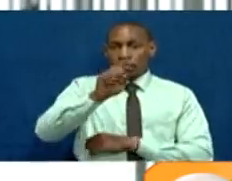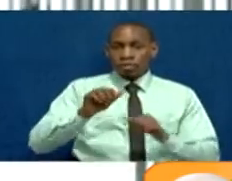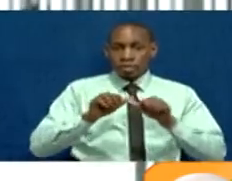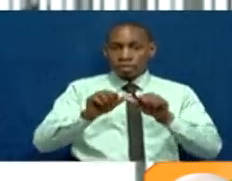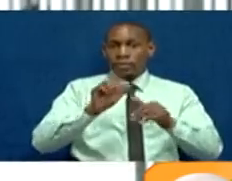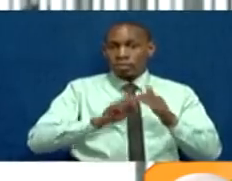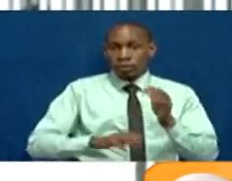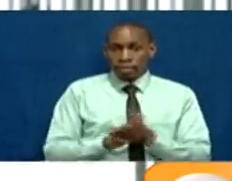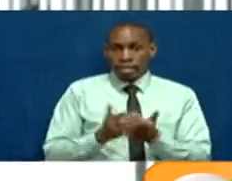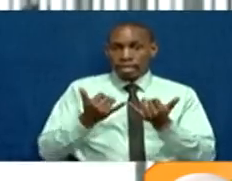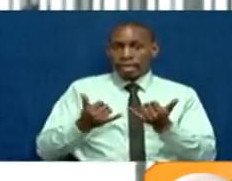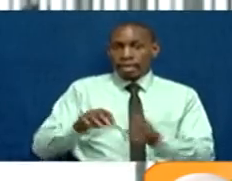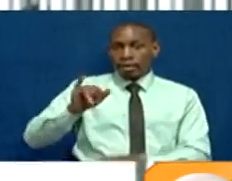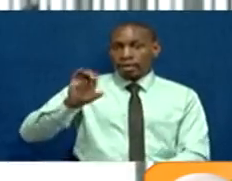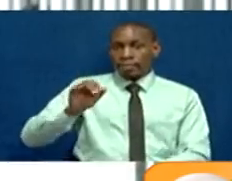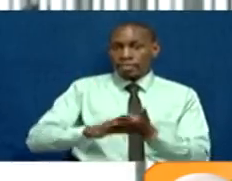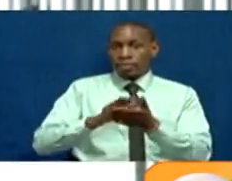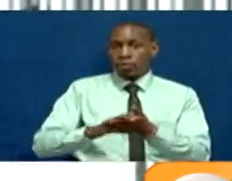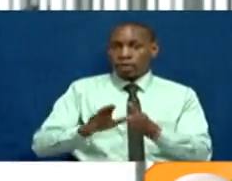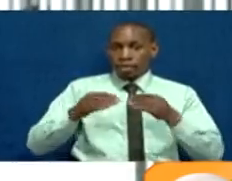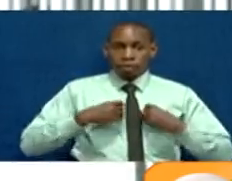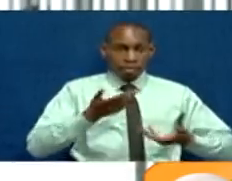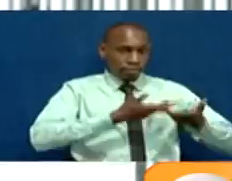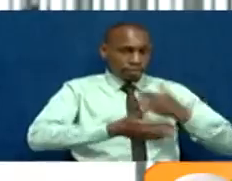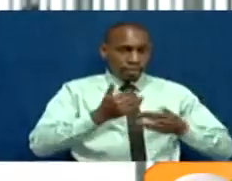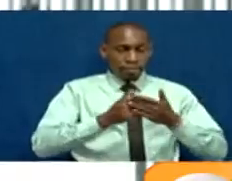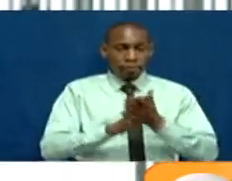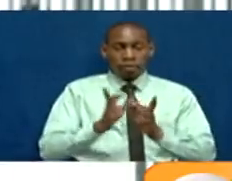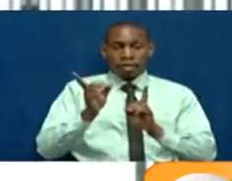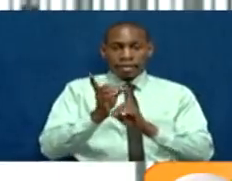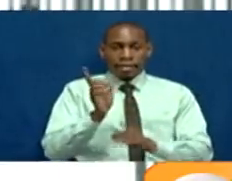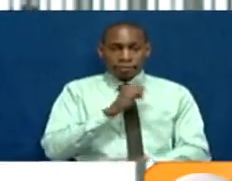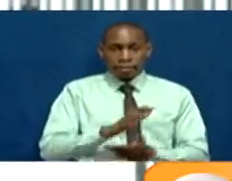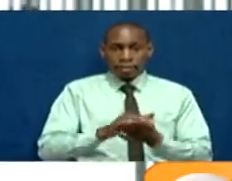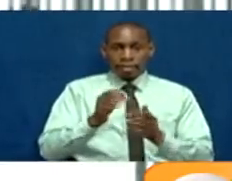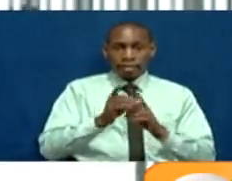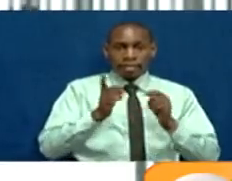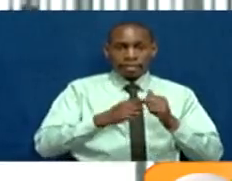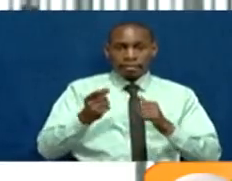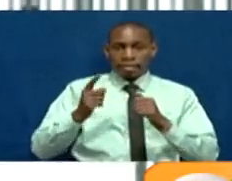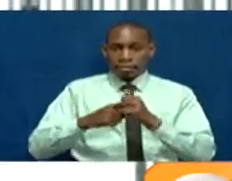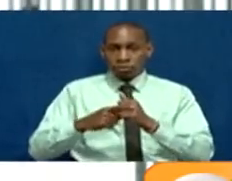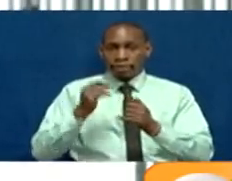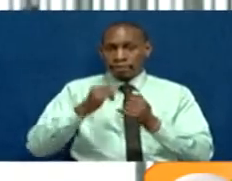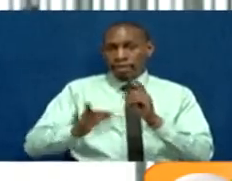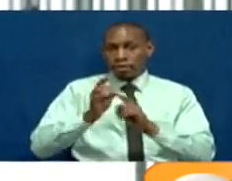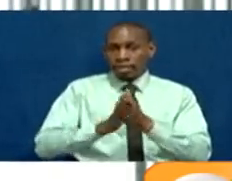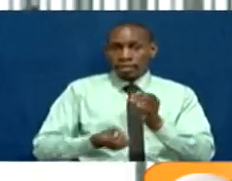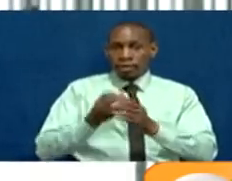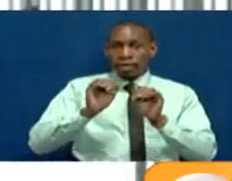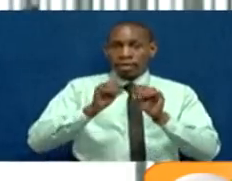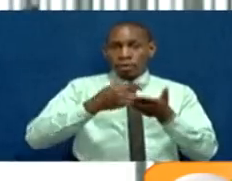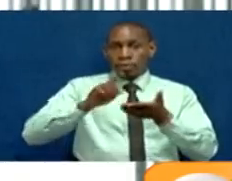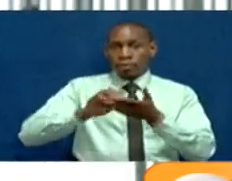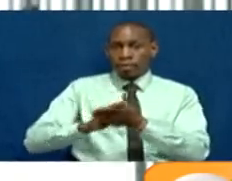begs is, will the commission grant him audience before the expiry of the June 6th deadline it has set for the clearance